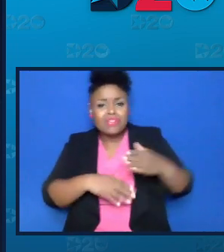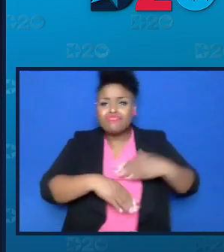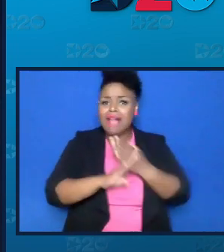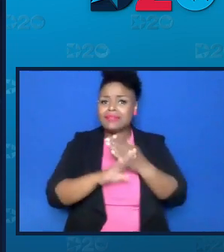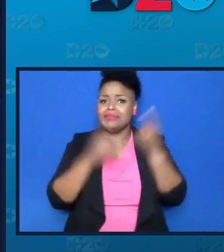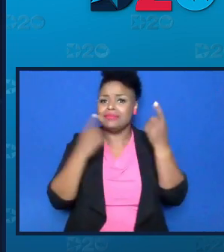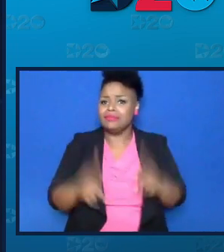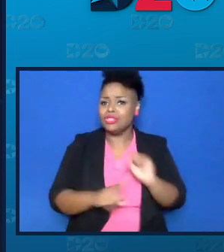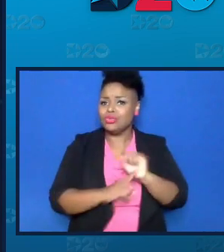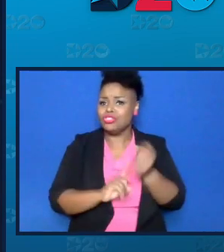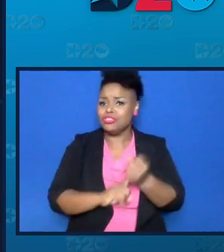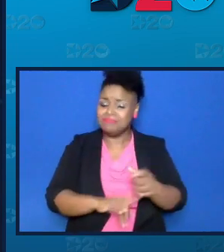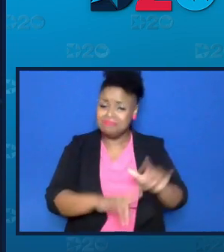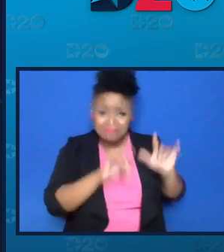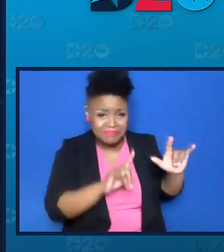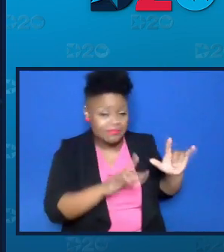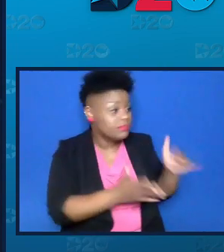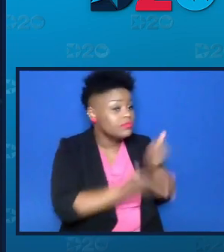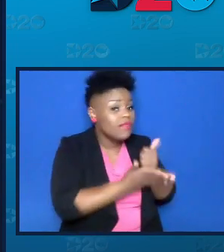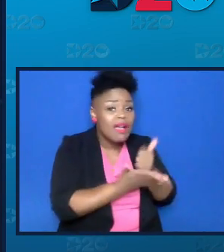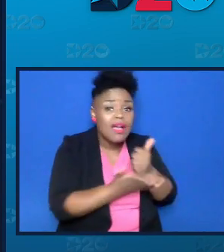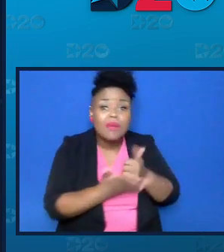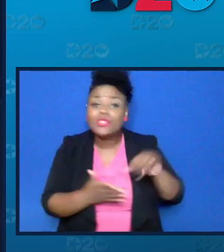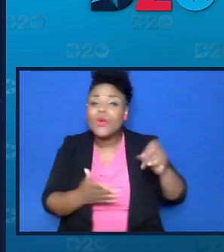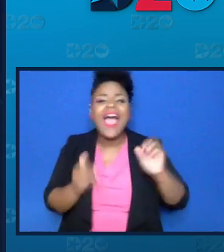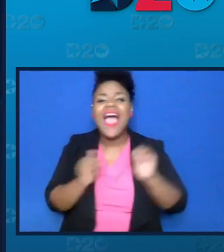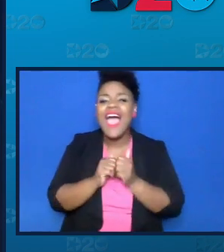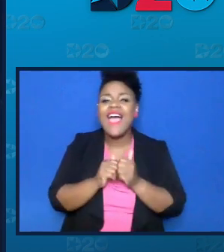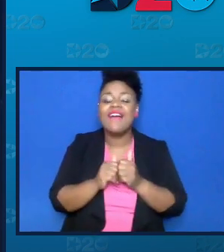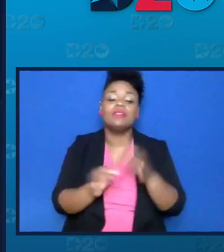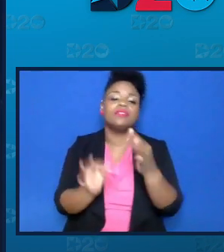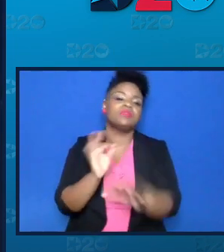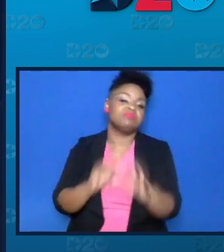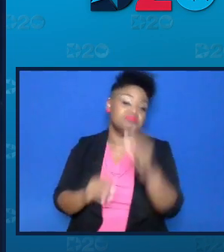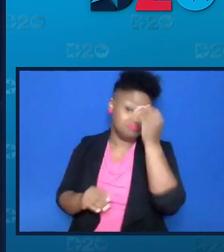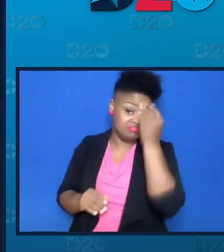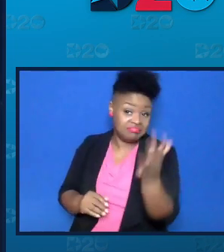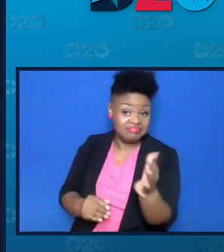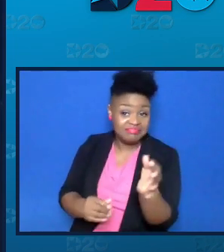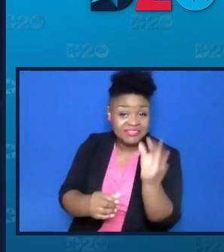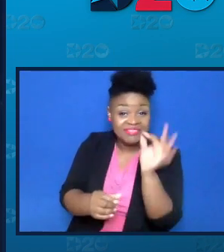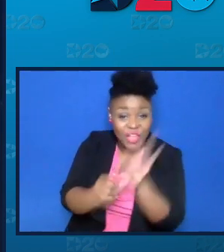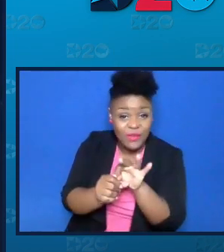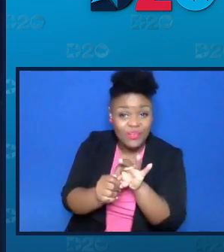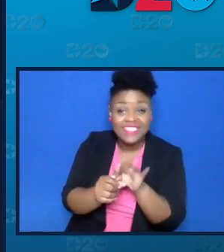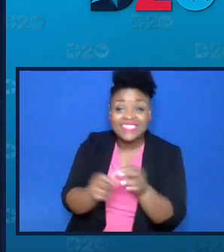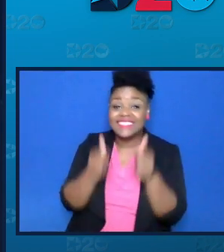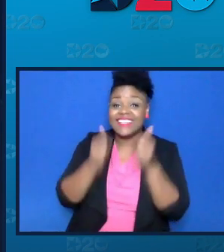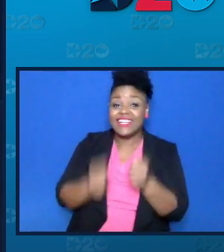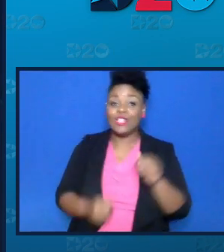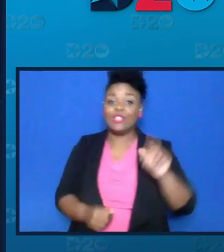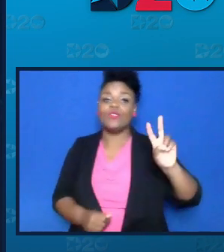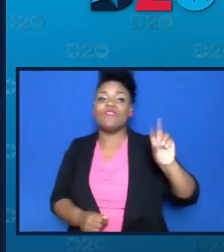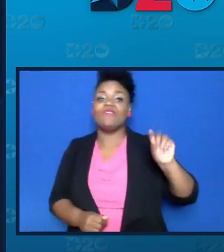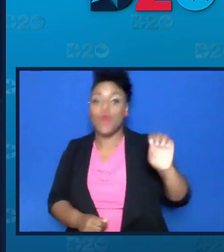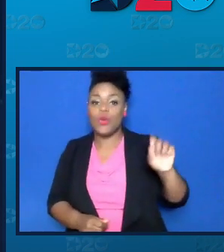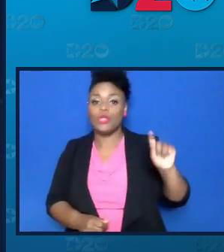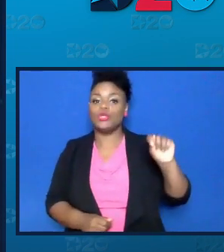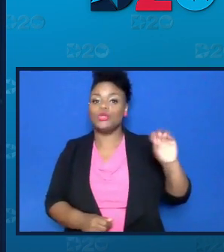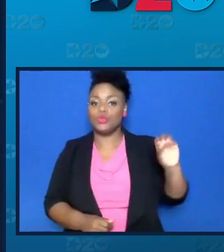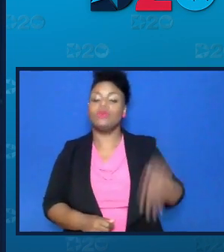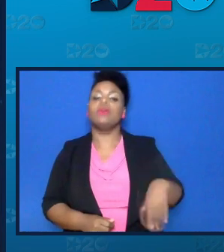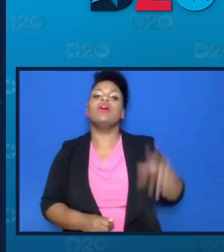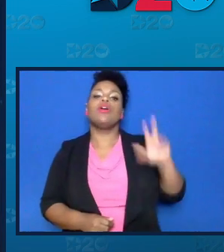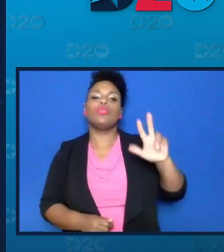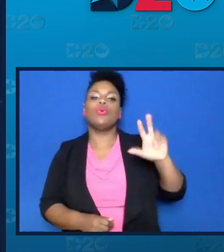simple. Vote. Right now, you can text VOTE to 30330 to learn about all of your